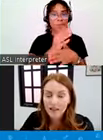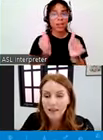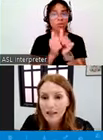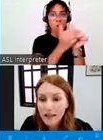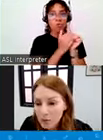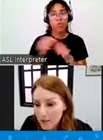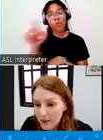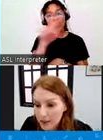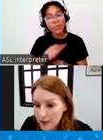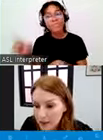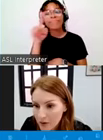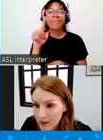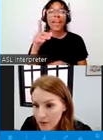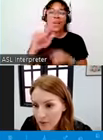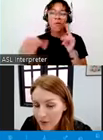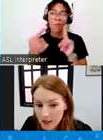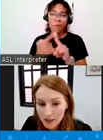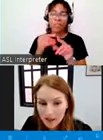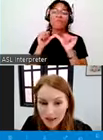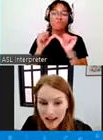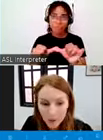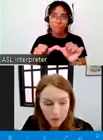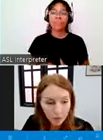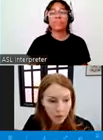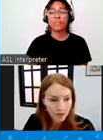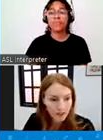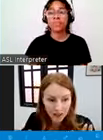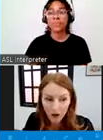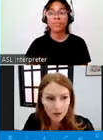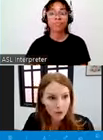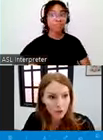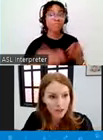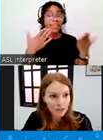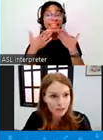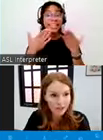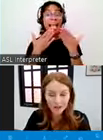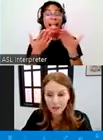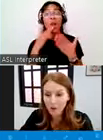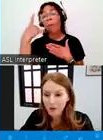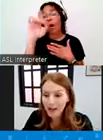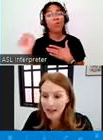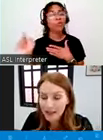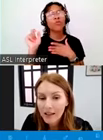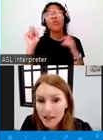Nate. And thank you, Robin. So again, Robin mentioned in aggregate form, we're taking all of those questions that are in the